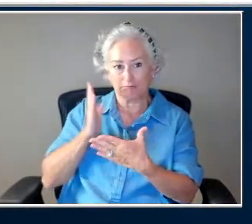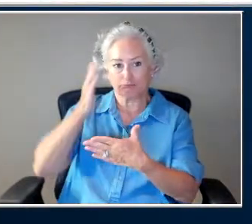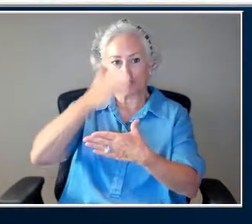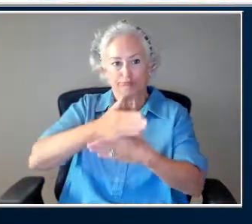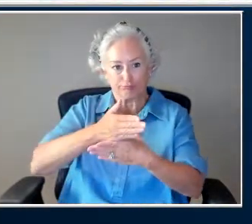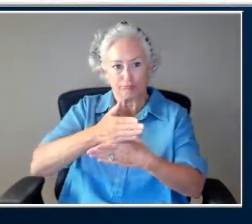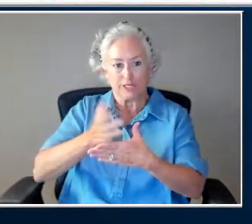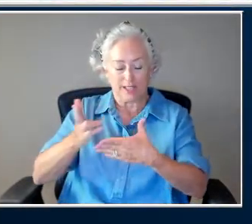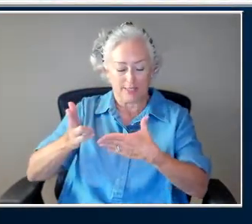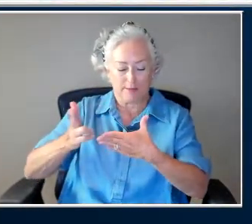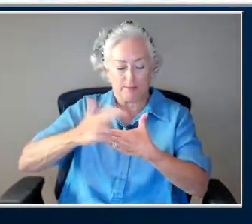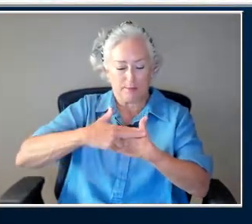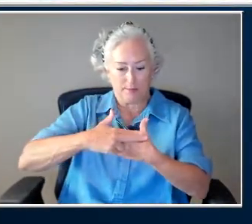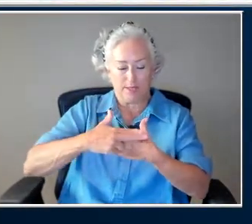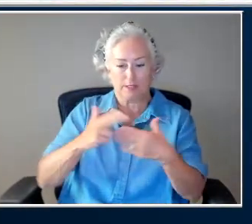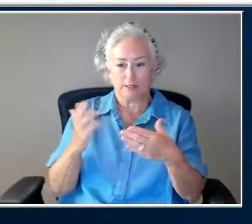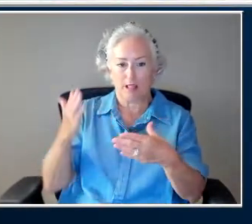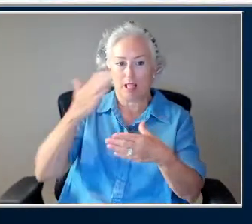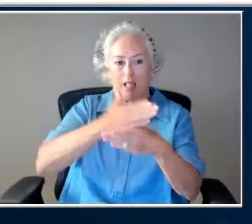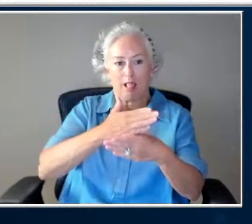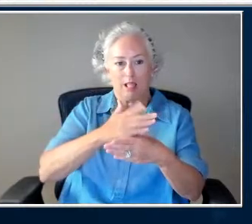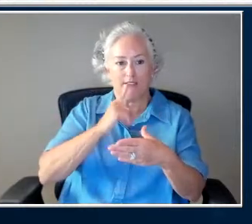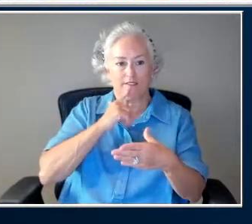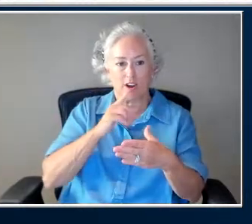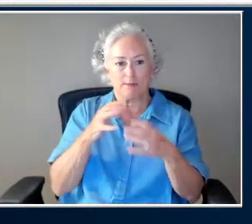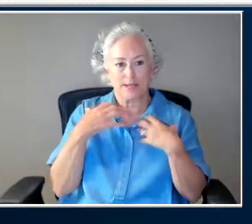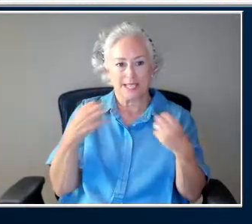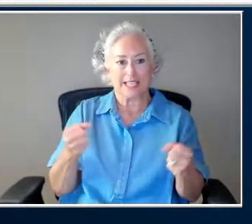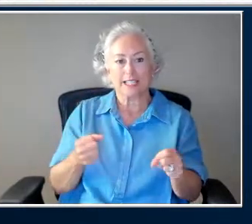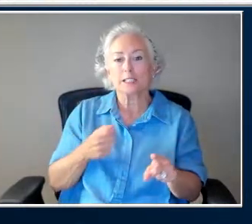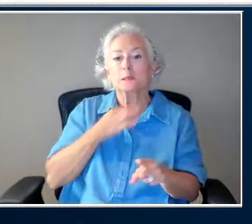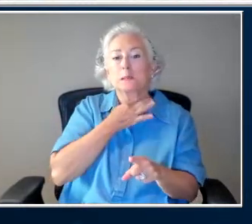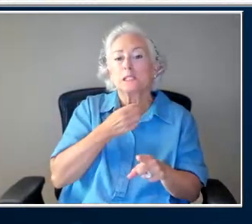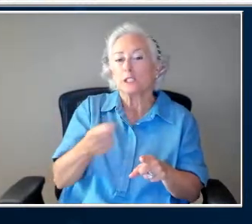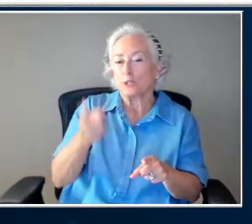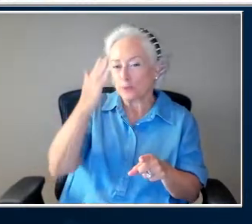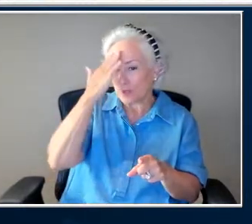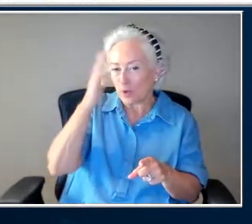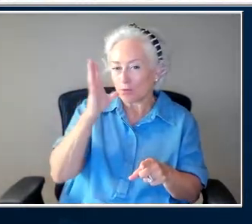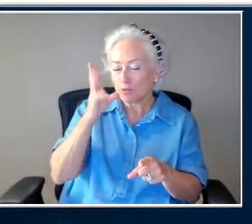Cohen, no names, but do you know who threw the ill-fated dodgeball at your thumb?